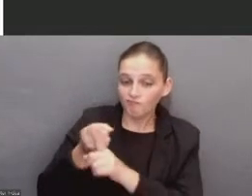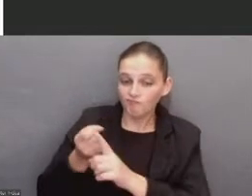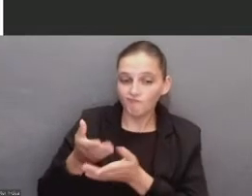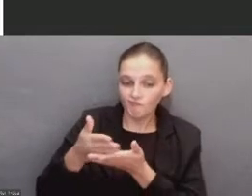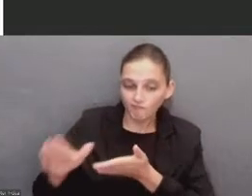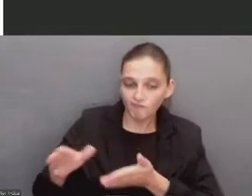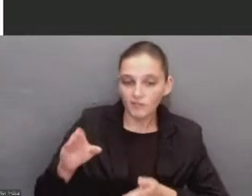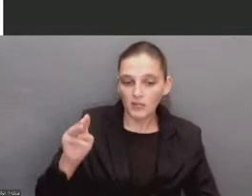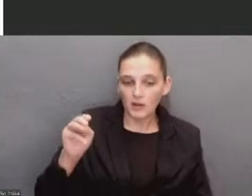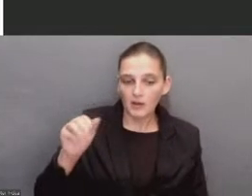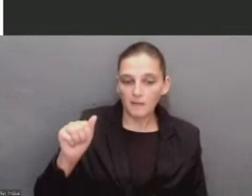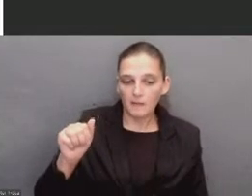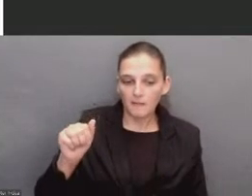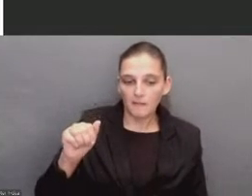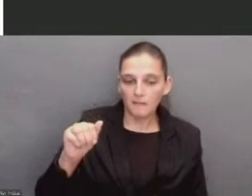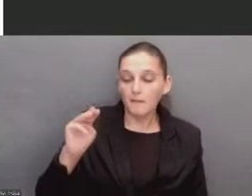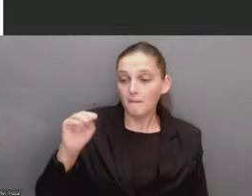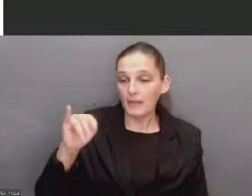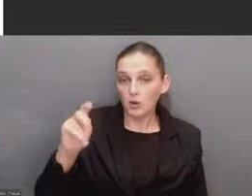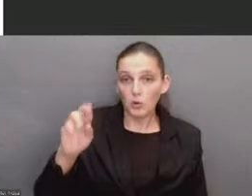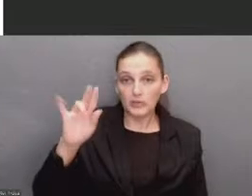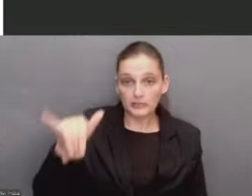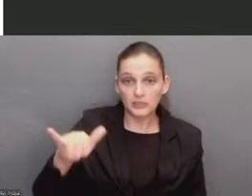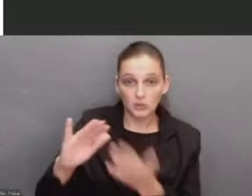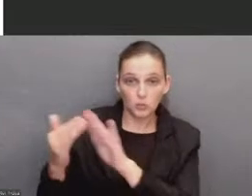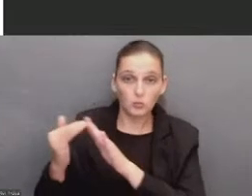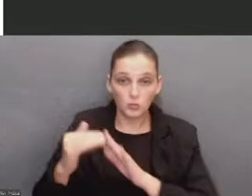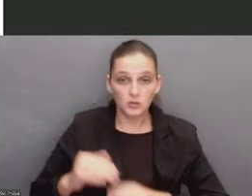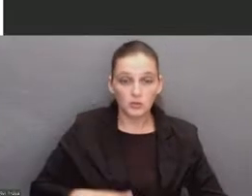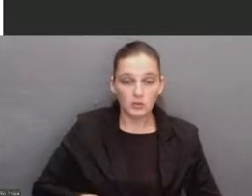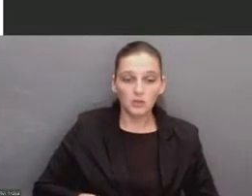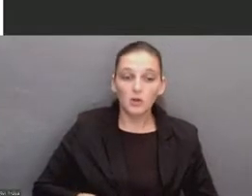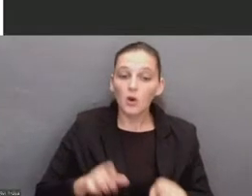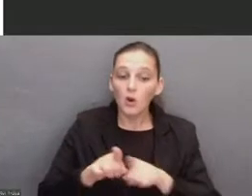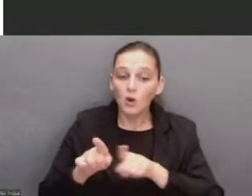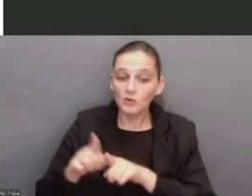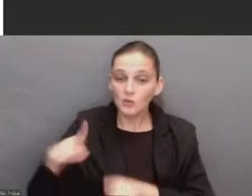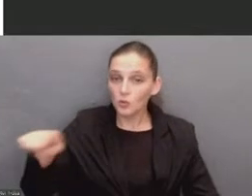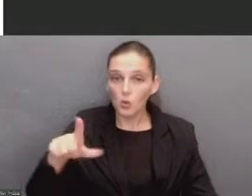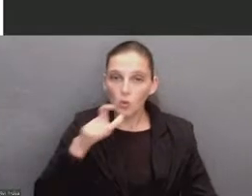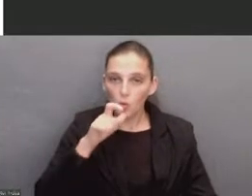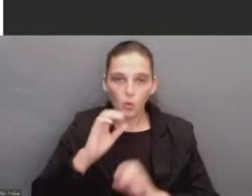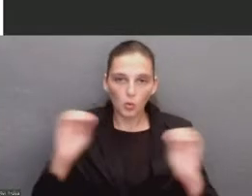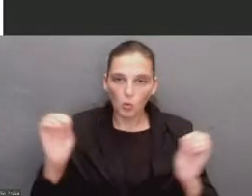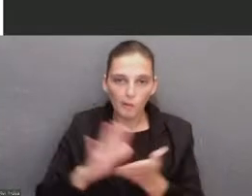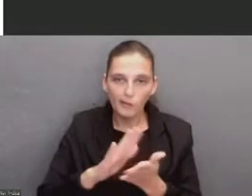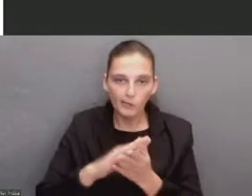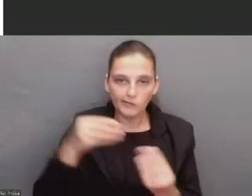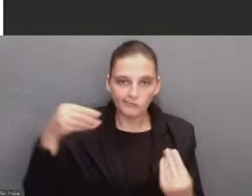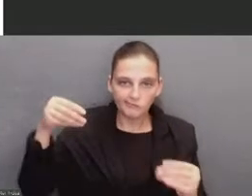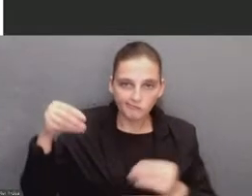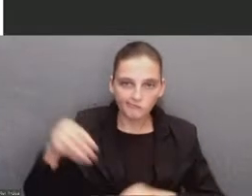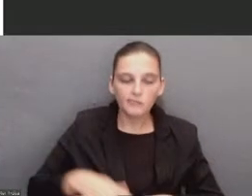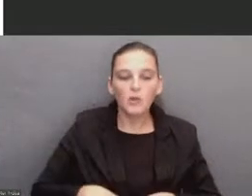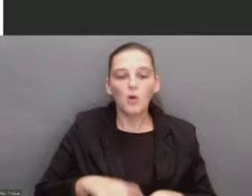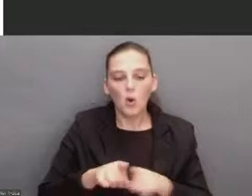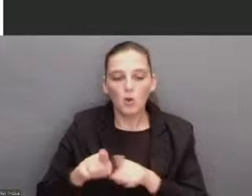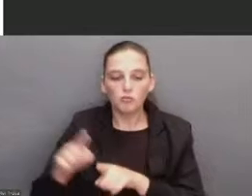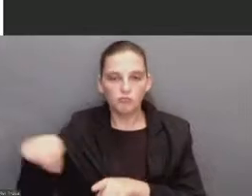underserved communities, including those who are undocumented and those who are involved in the criminal justice